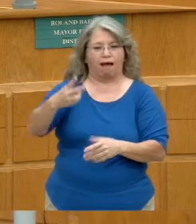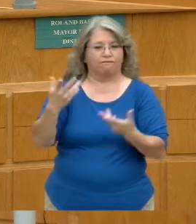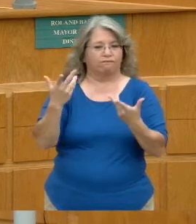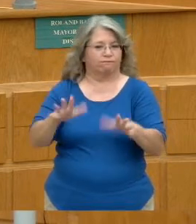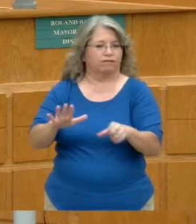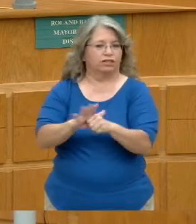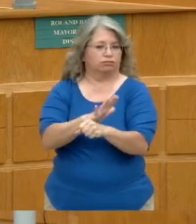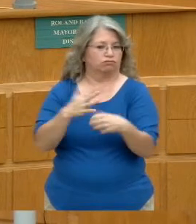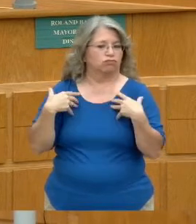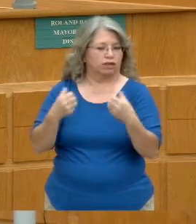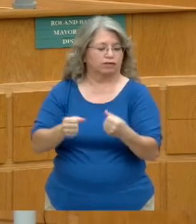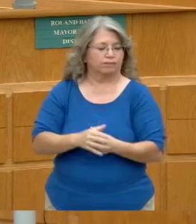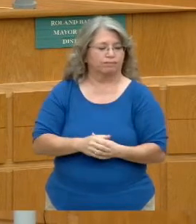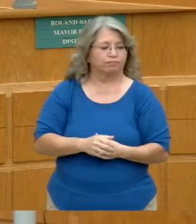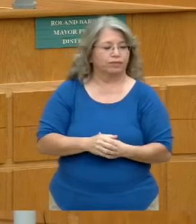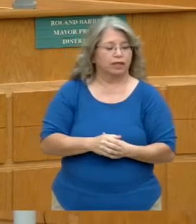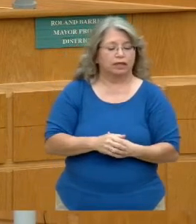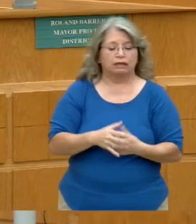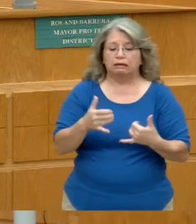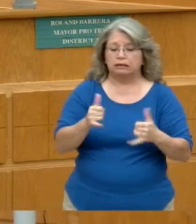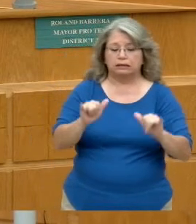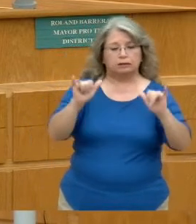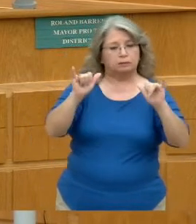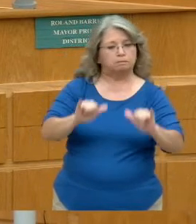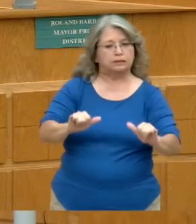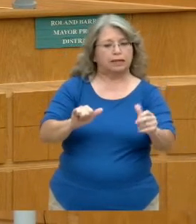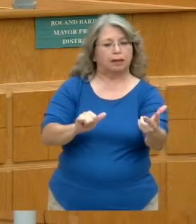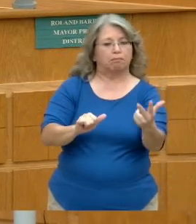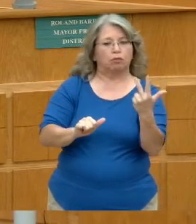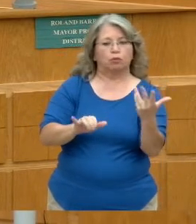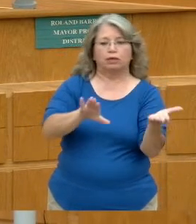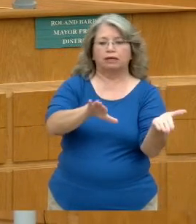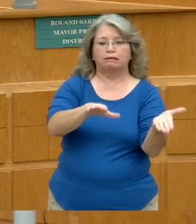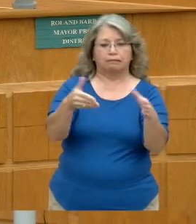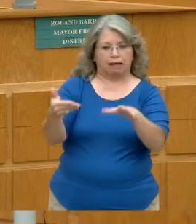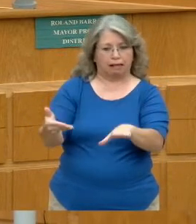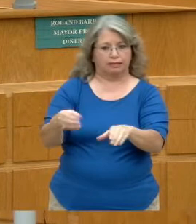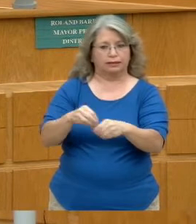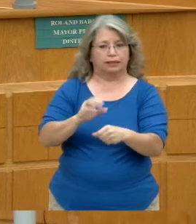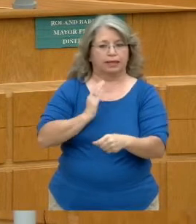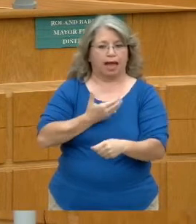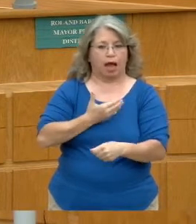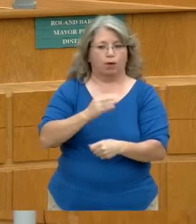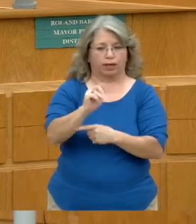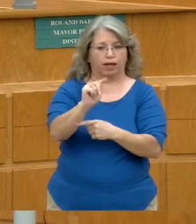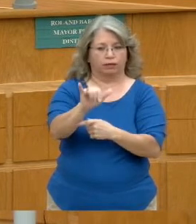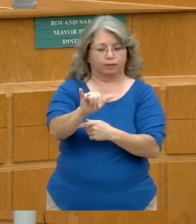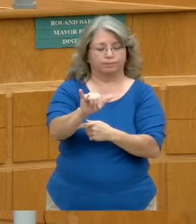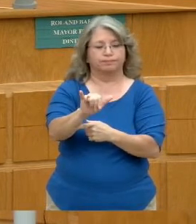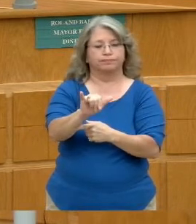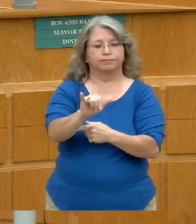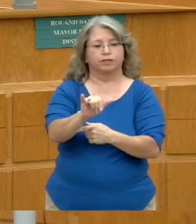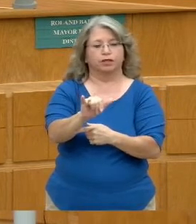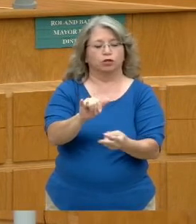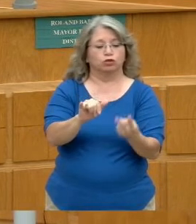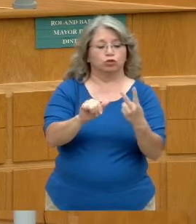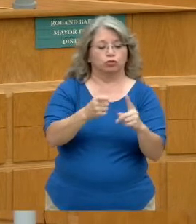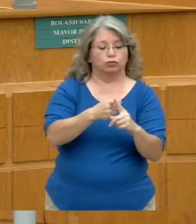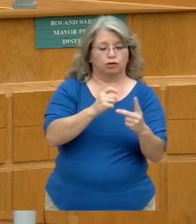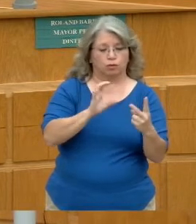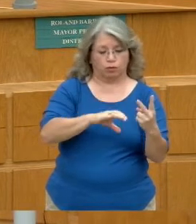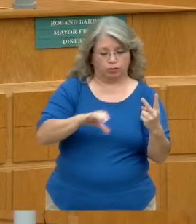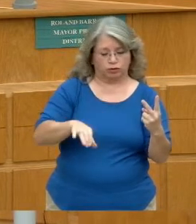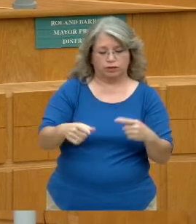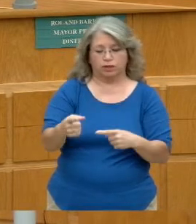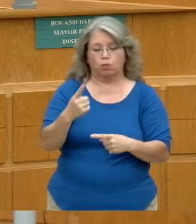We tracked the number of deaths, and we're still at 3 deaths for Nueces County. 2 of those persons were Corpus Christi residents, and 1 was a